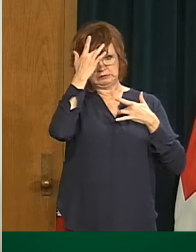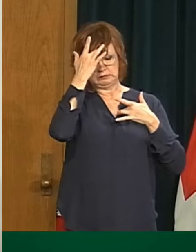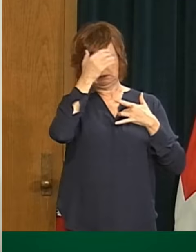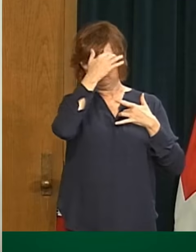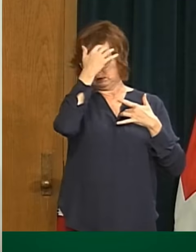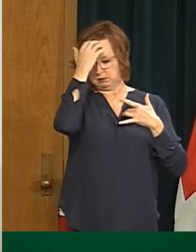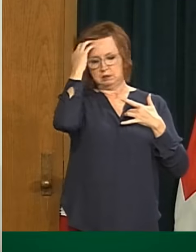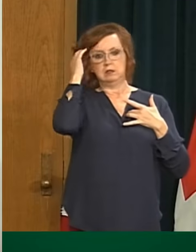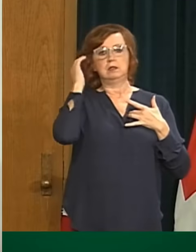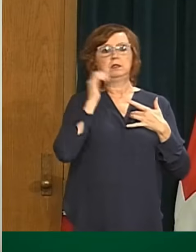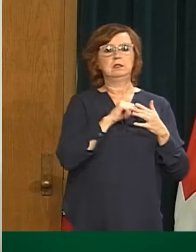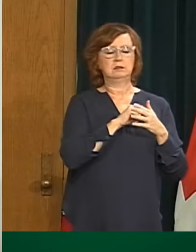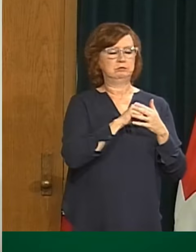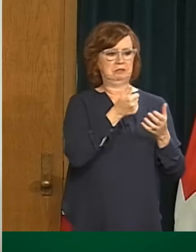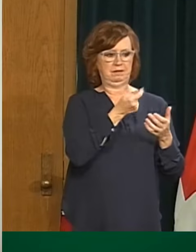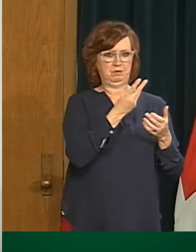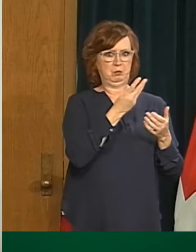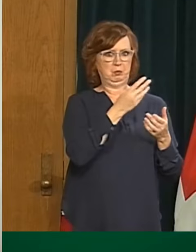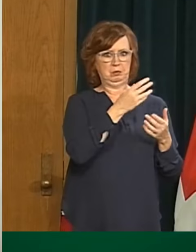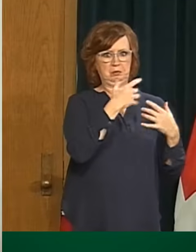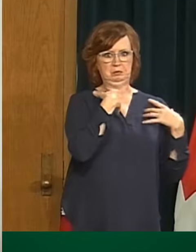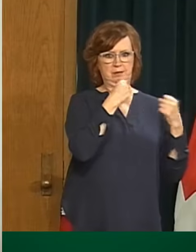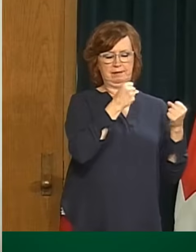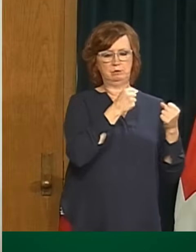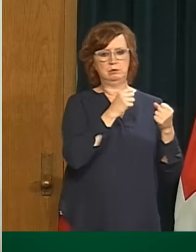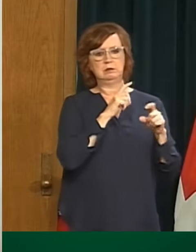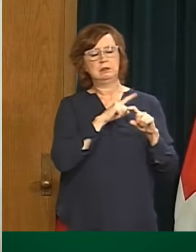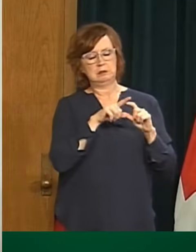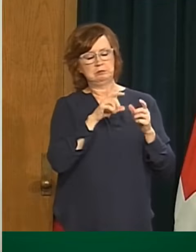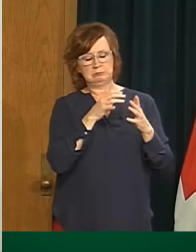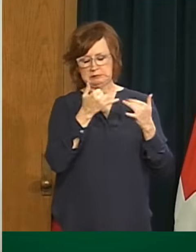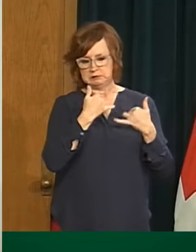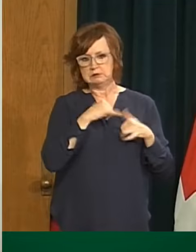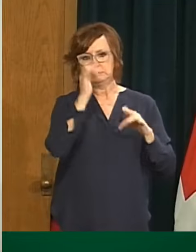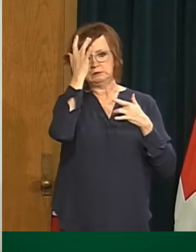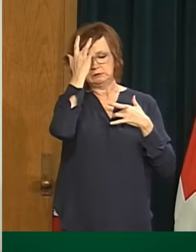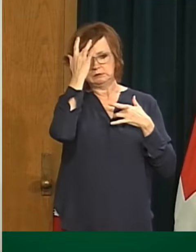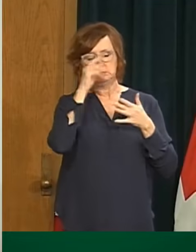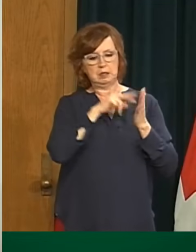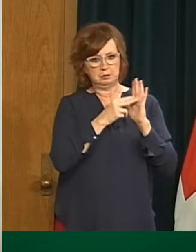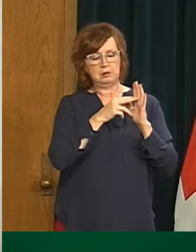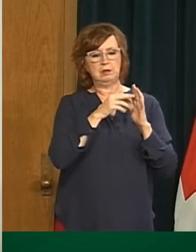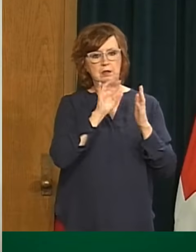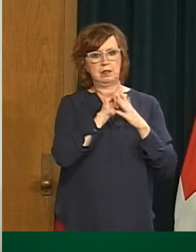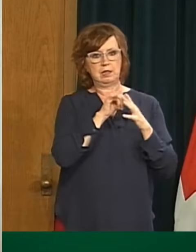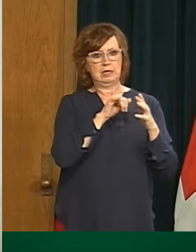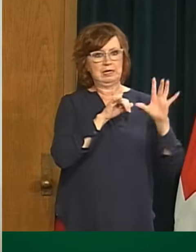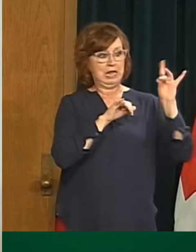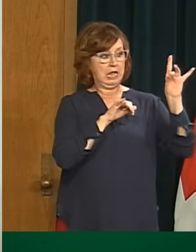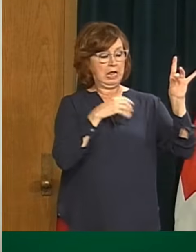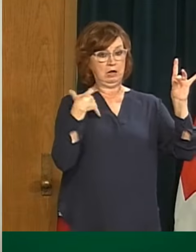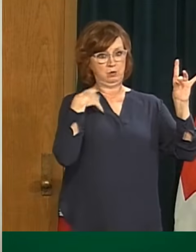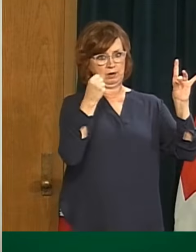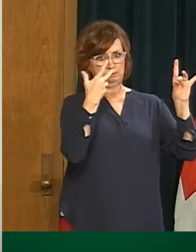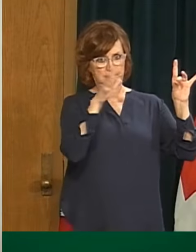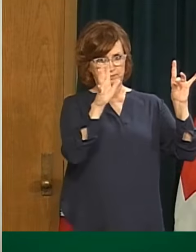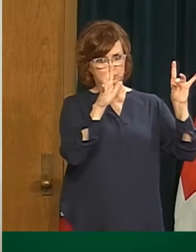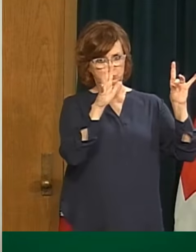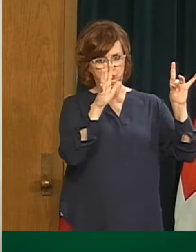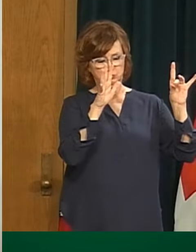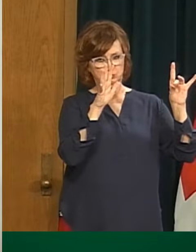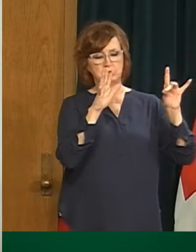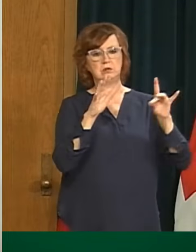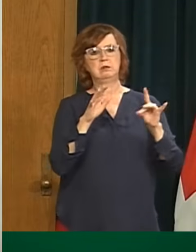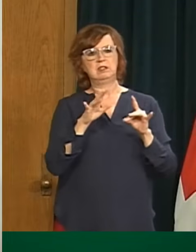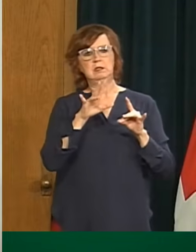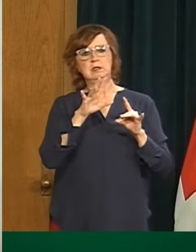are active, and that is driving future transmission that has to be managed. But of course, 8 cases in the north have recovered.